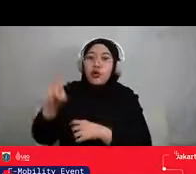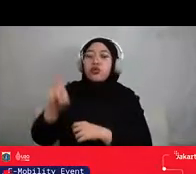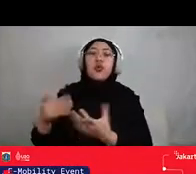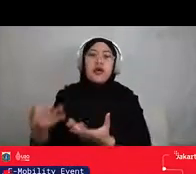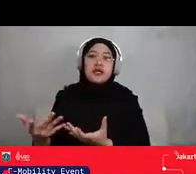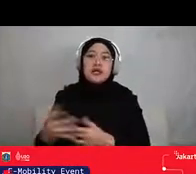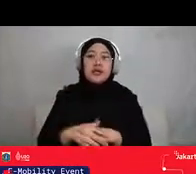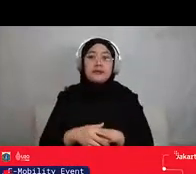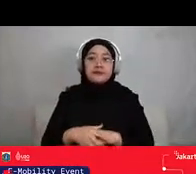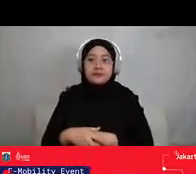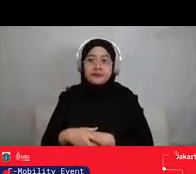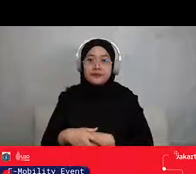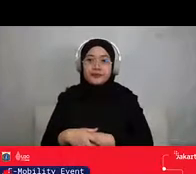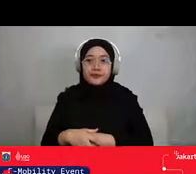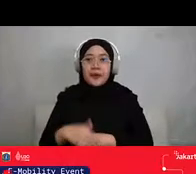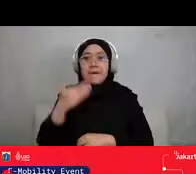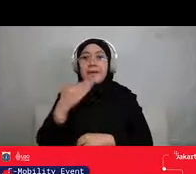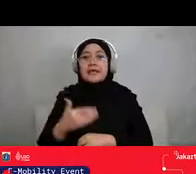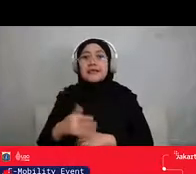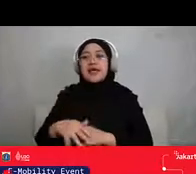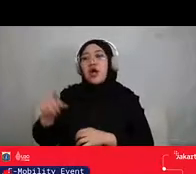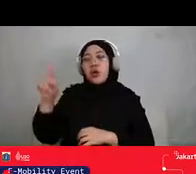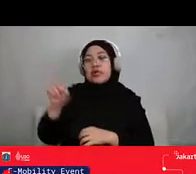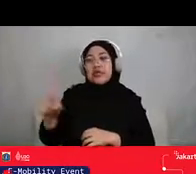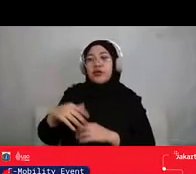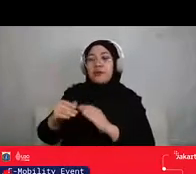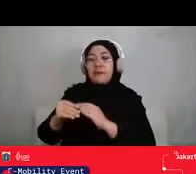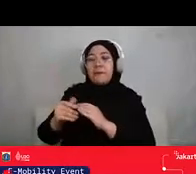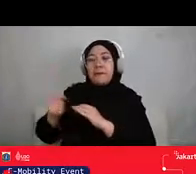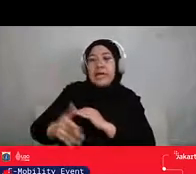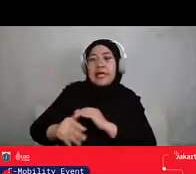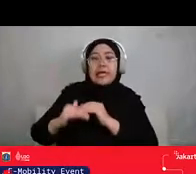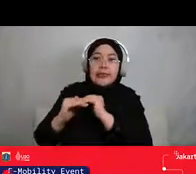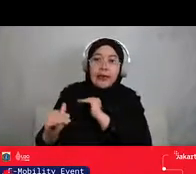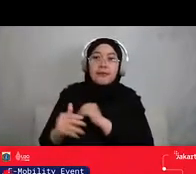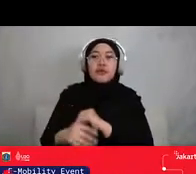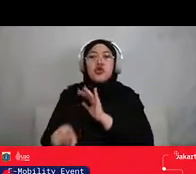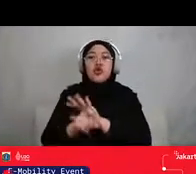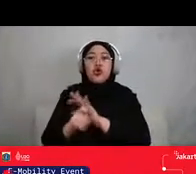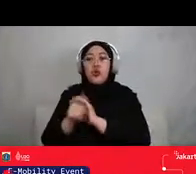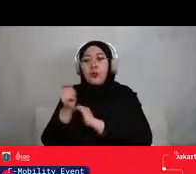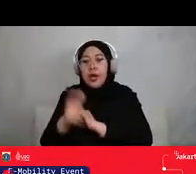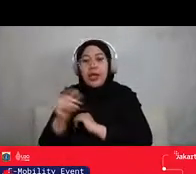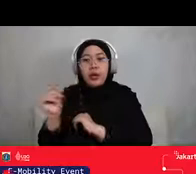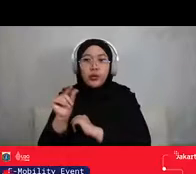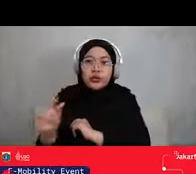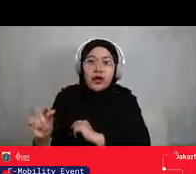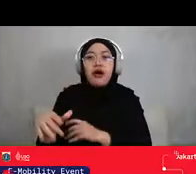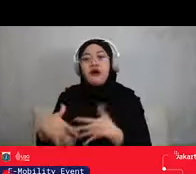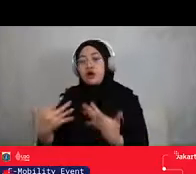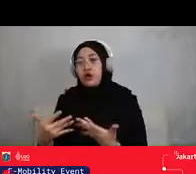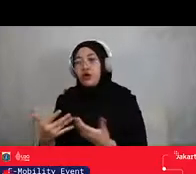cost in terms of the repaying the debt that is taken or servicing the capital and some semi-variable